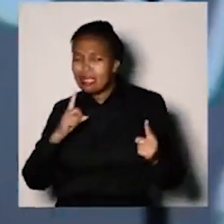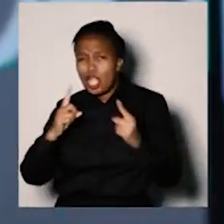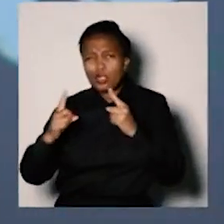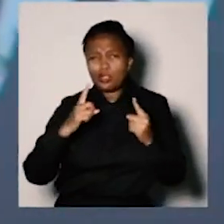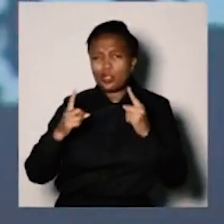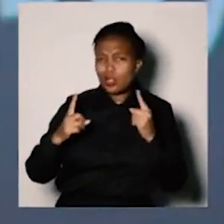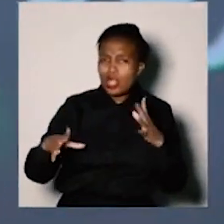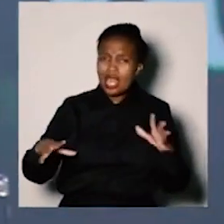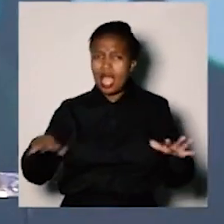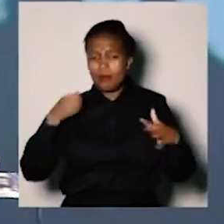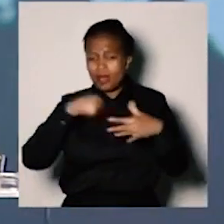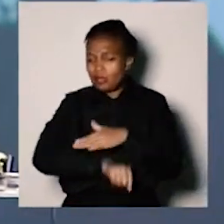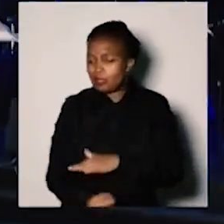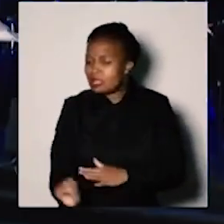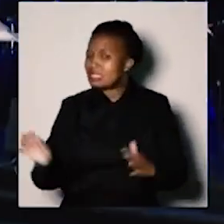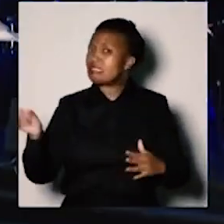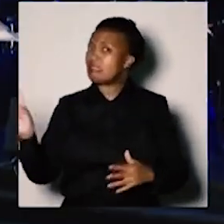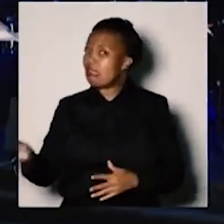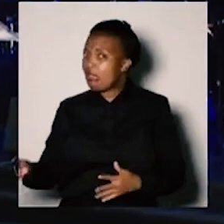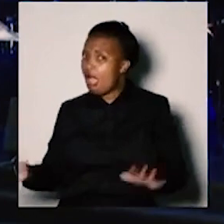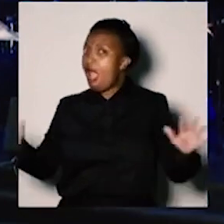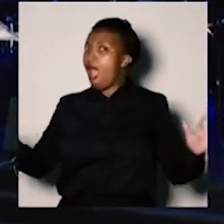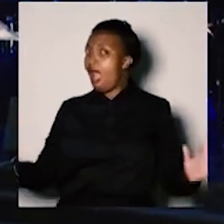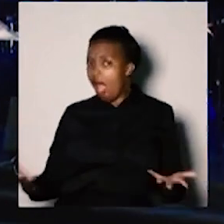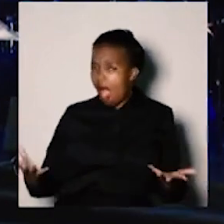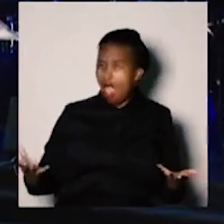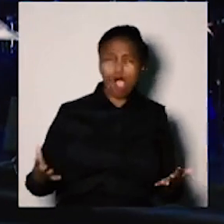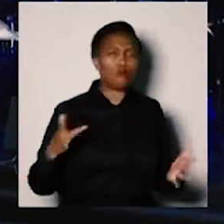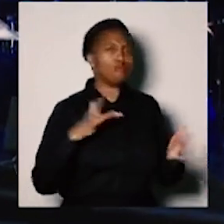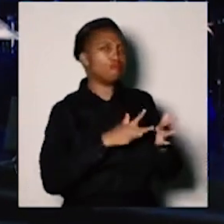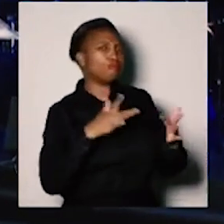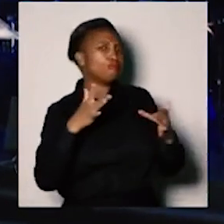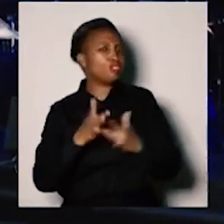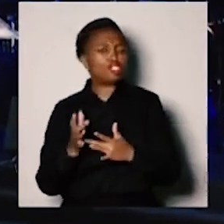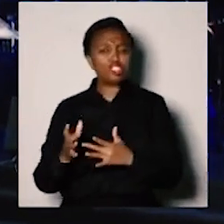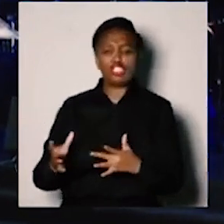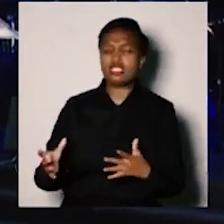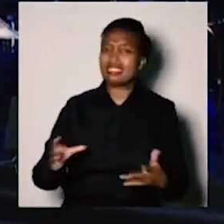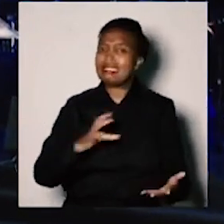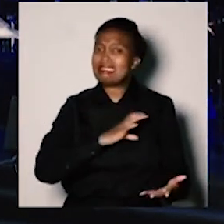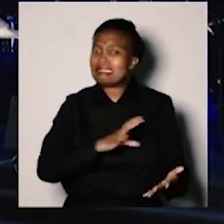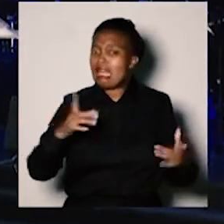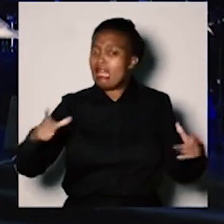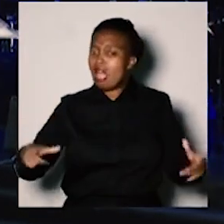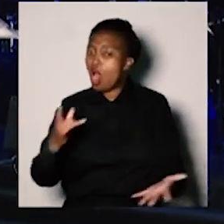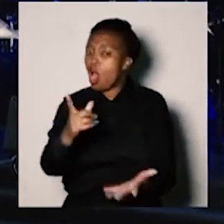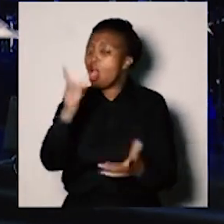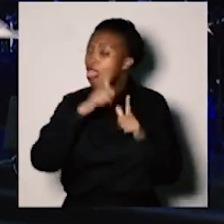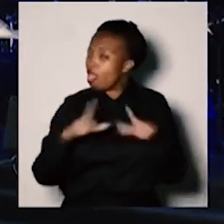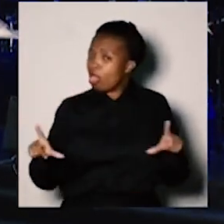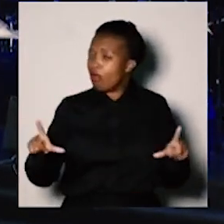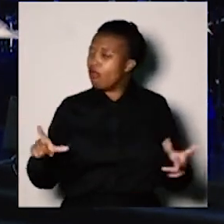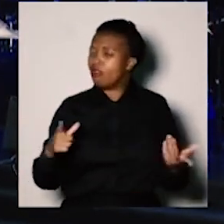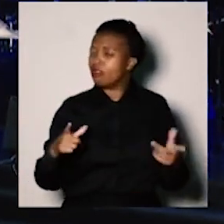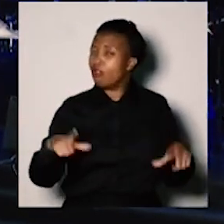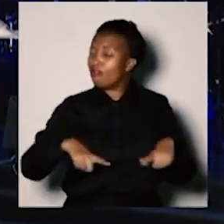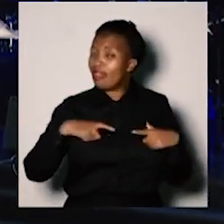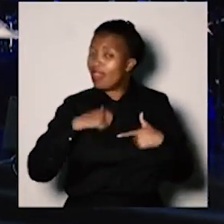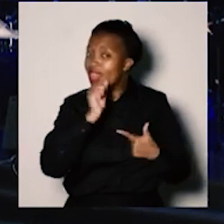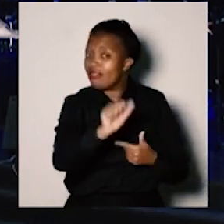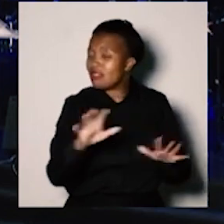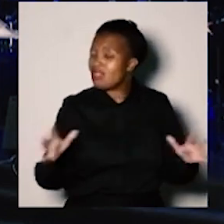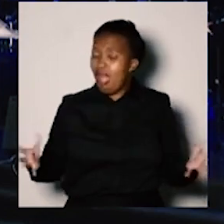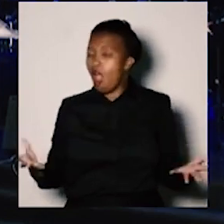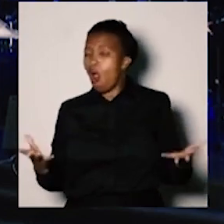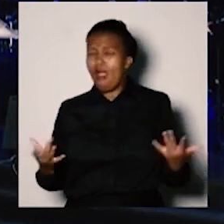got saved, how they received Jesus, became the Lord of their life, how they got saved. And I'm 9 years old and I'm sitting there. Now, I'd been